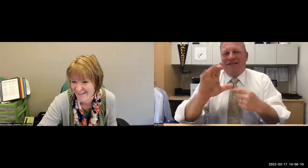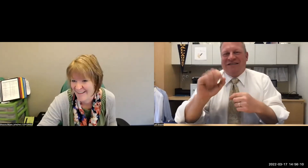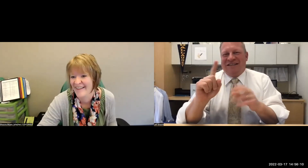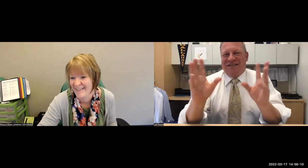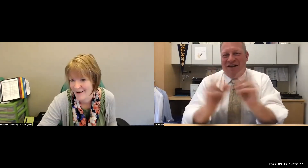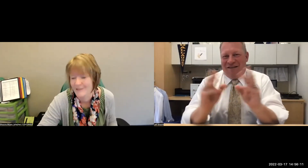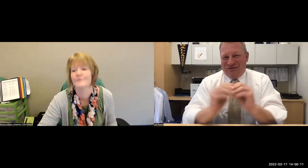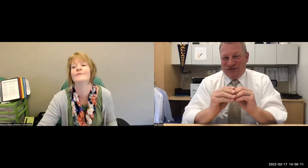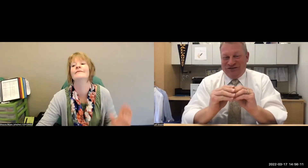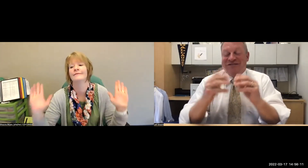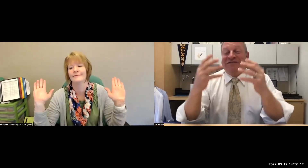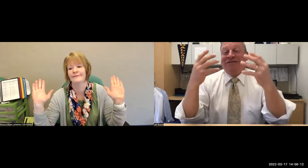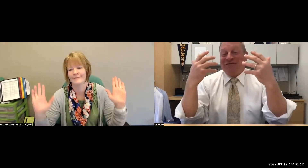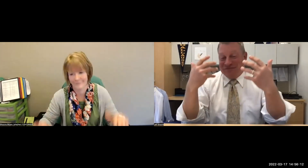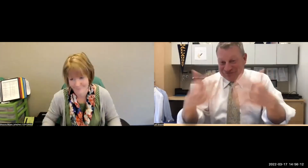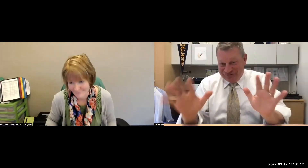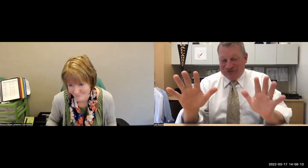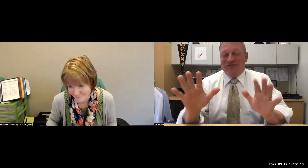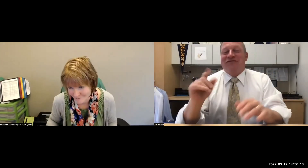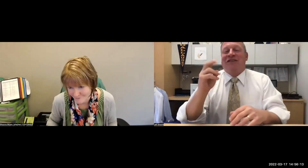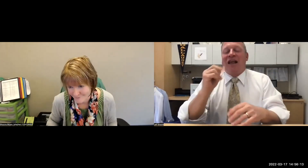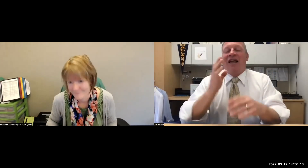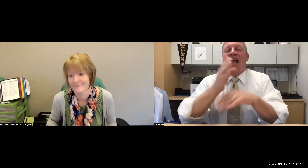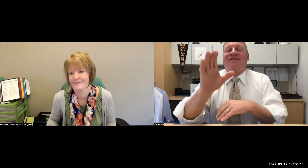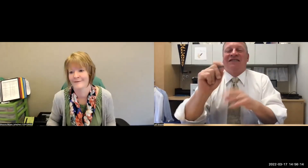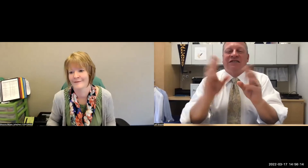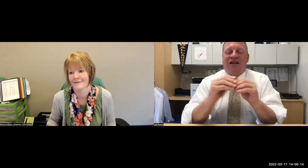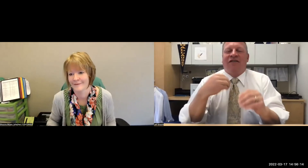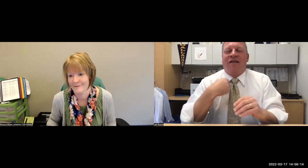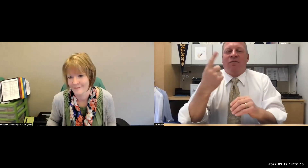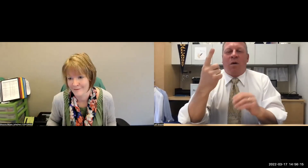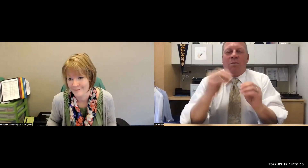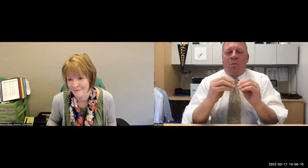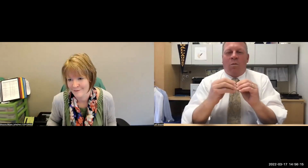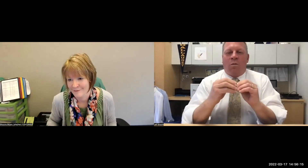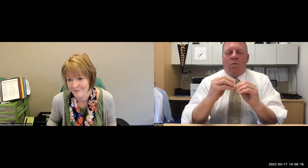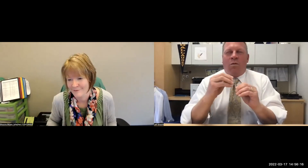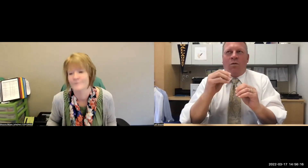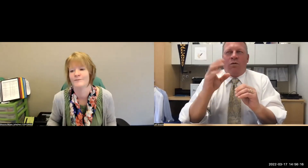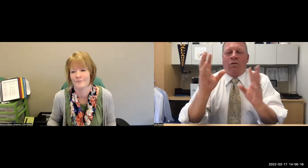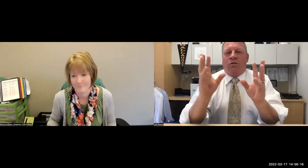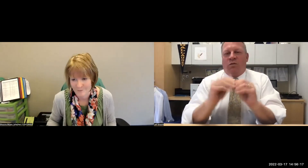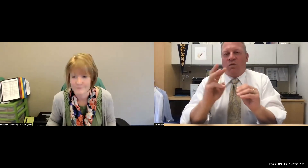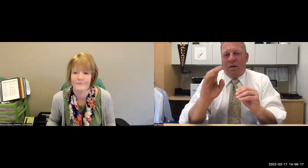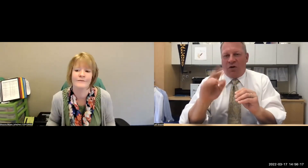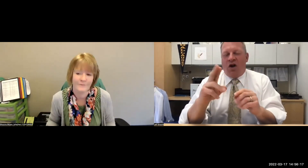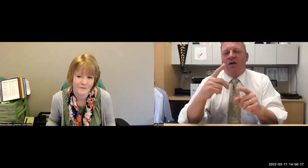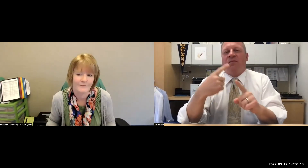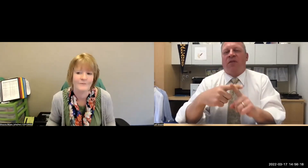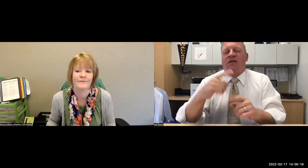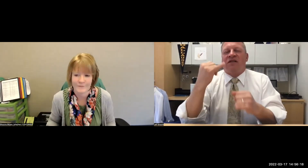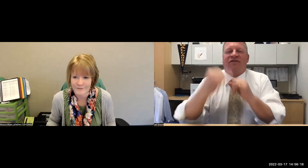This is our last session until the CEASD conference. All right. Then after the conference, we'll have one